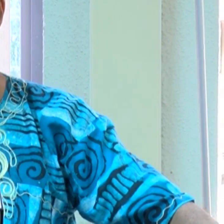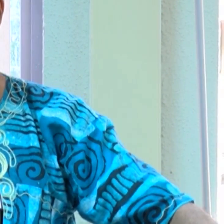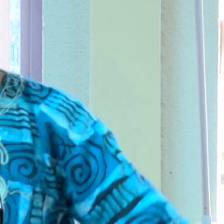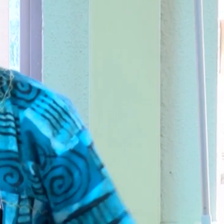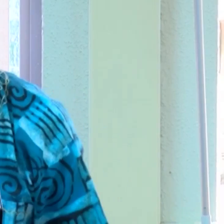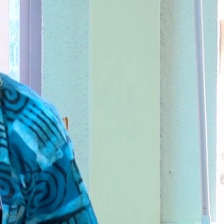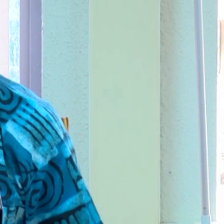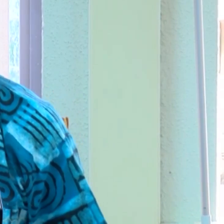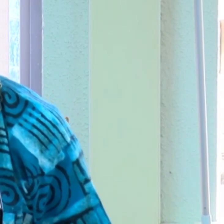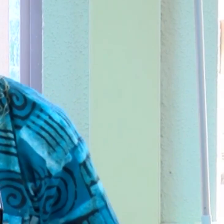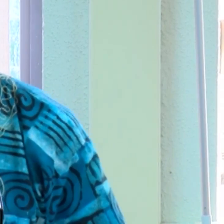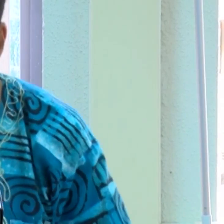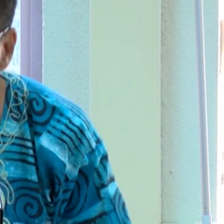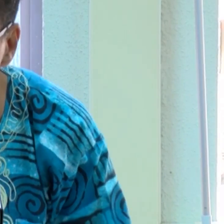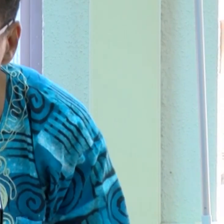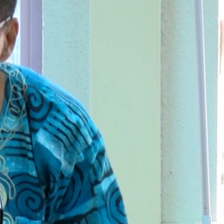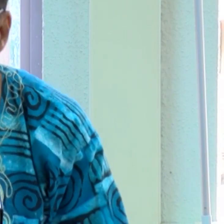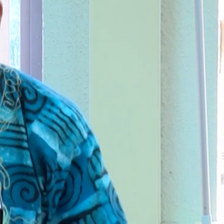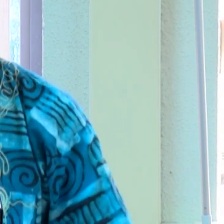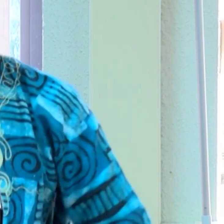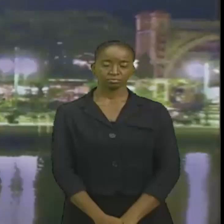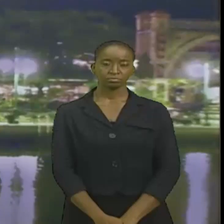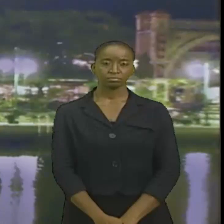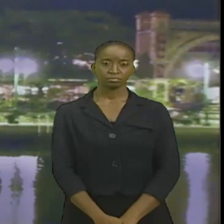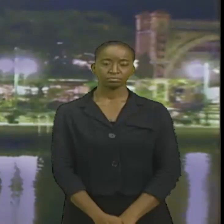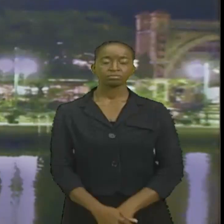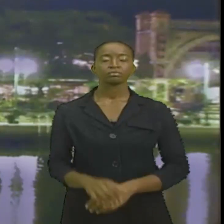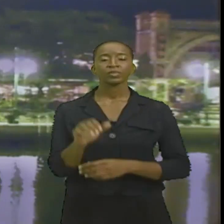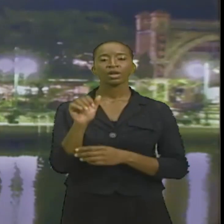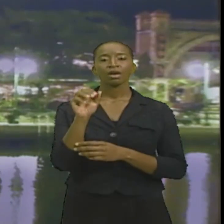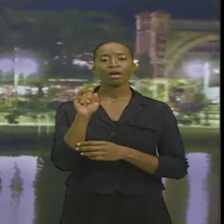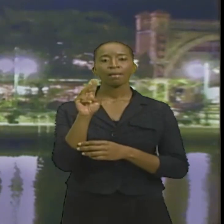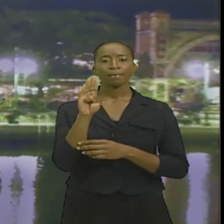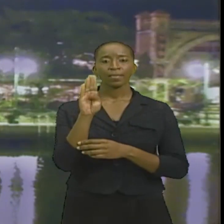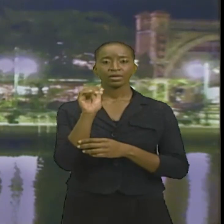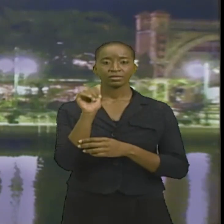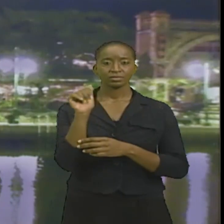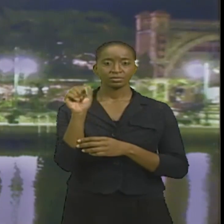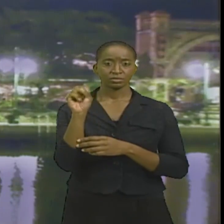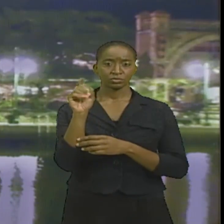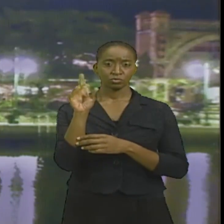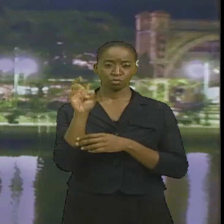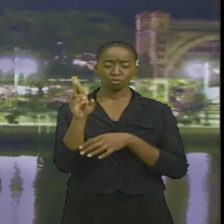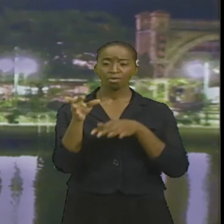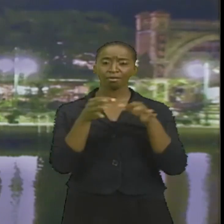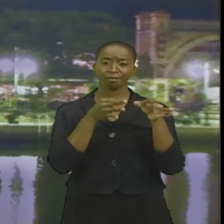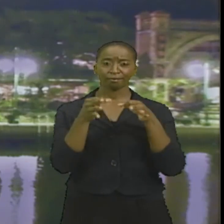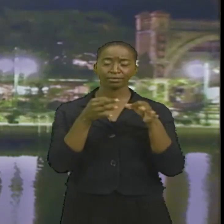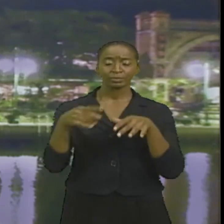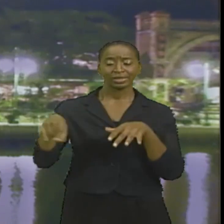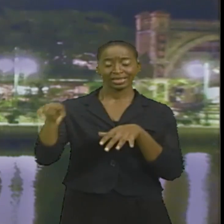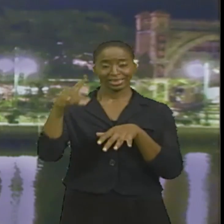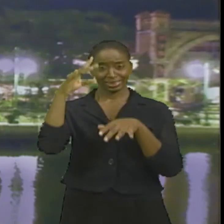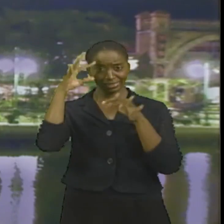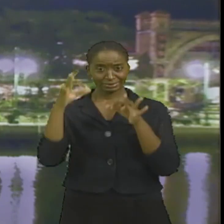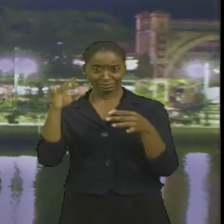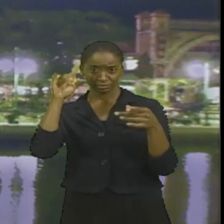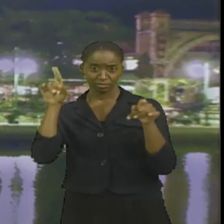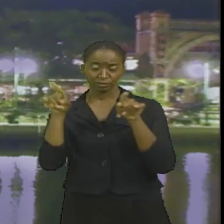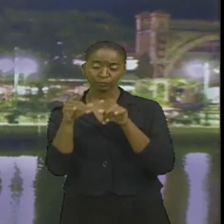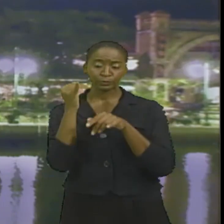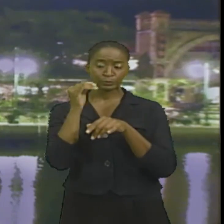structures of the Caribbean community. And Ambassador Comachong says a new principle has been adopted where an